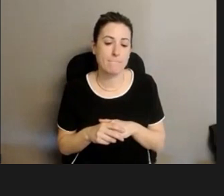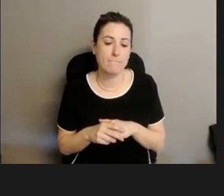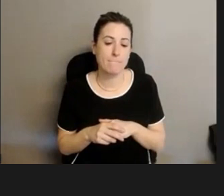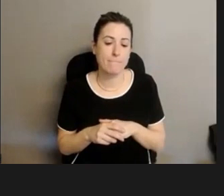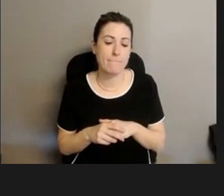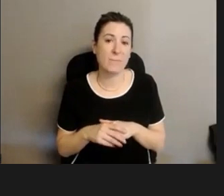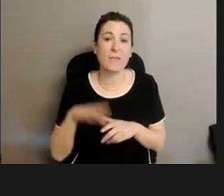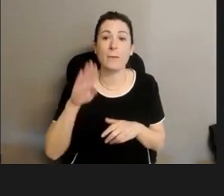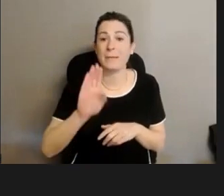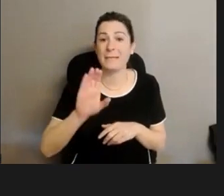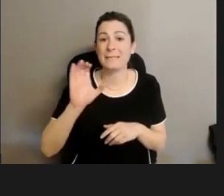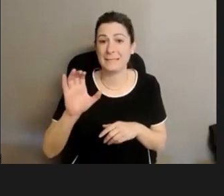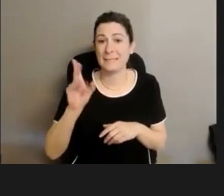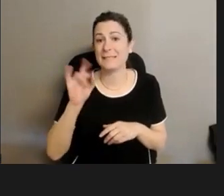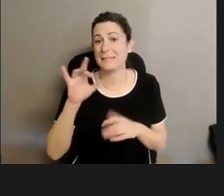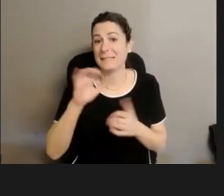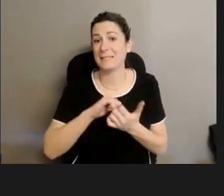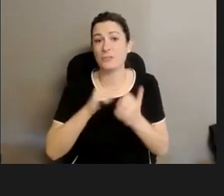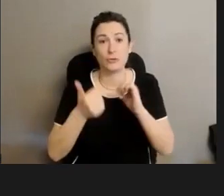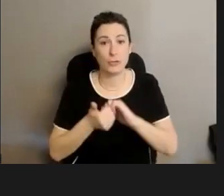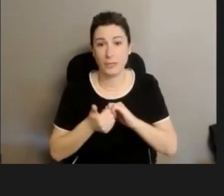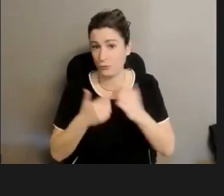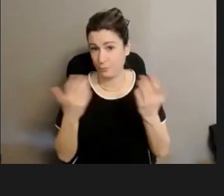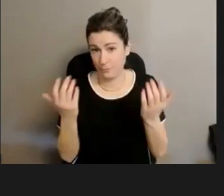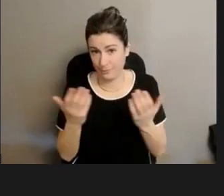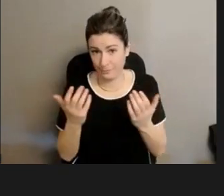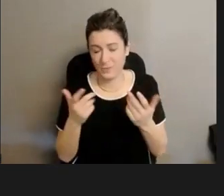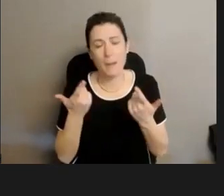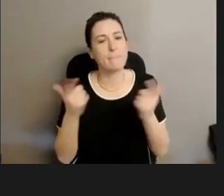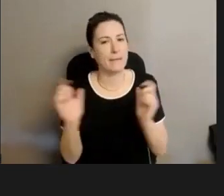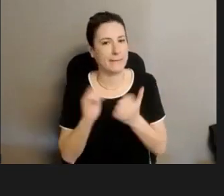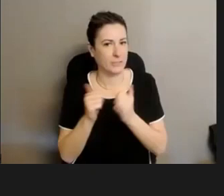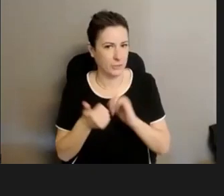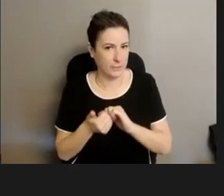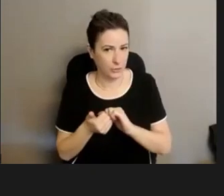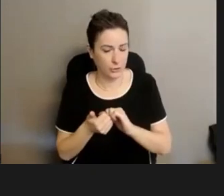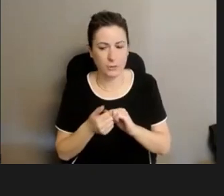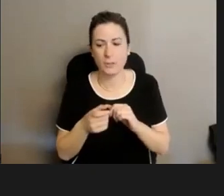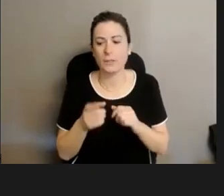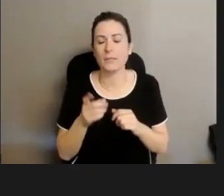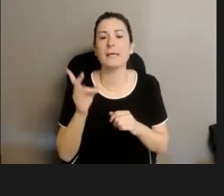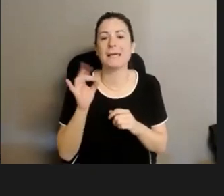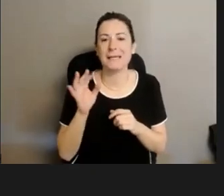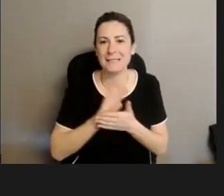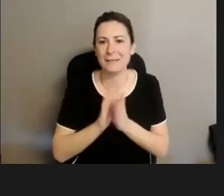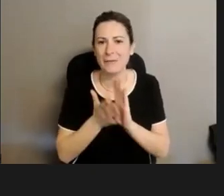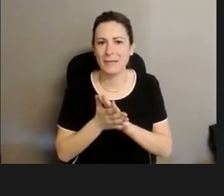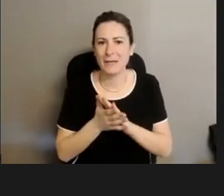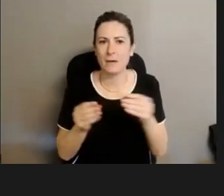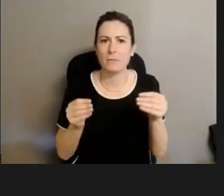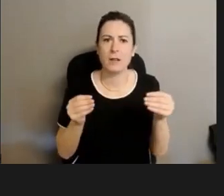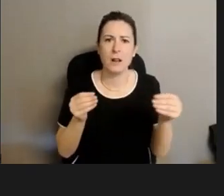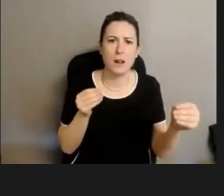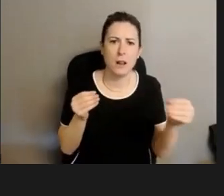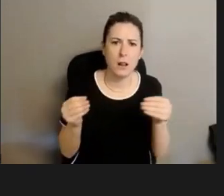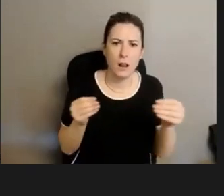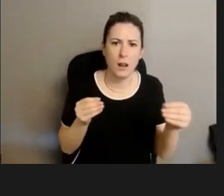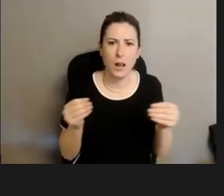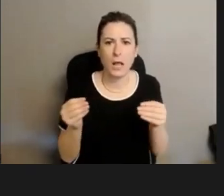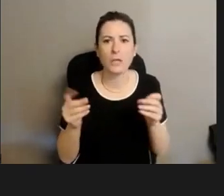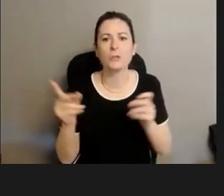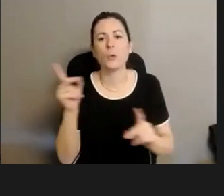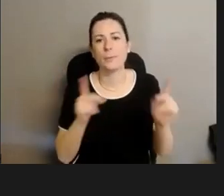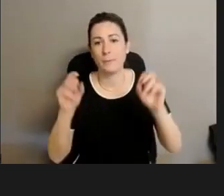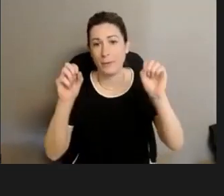changed is that it opened up the way that people can earn more money into being something that is measured